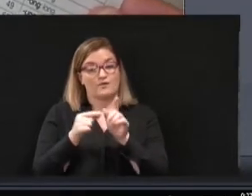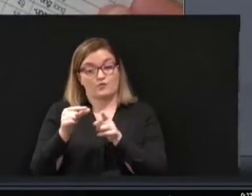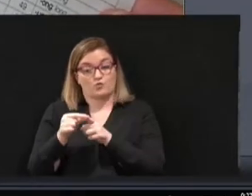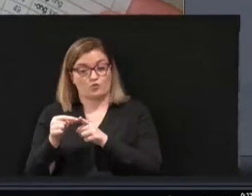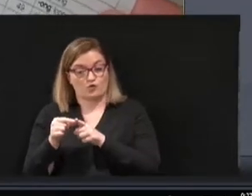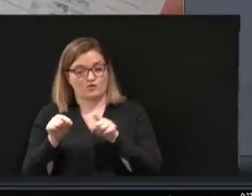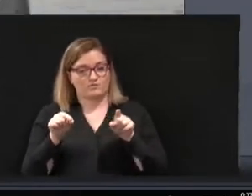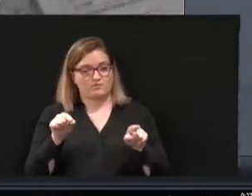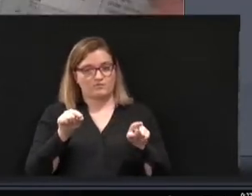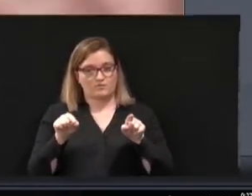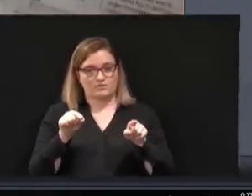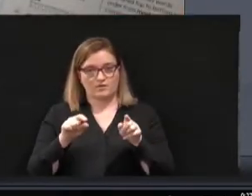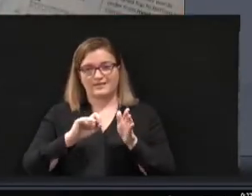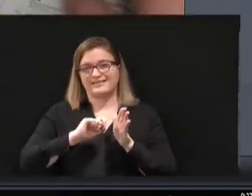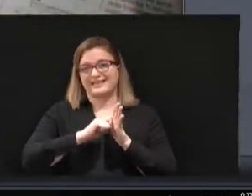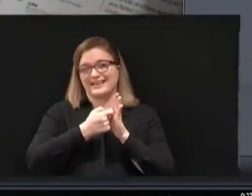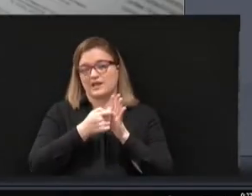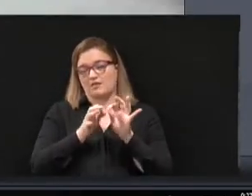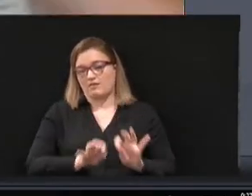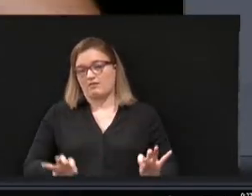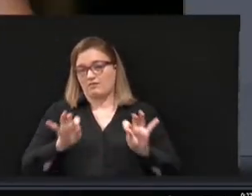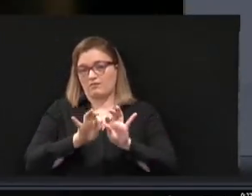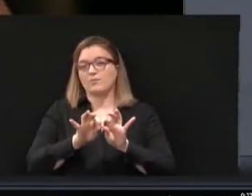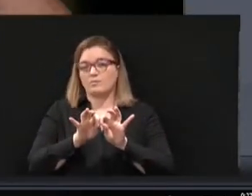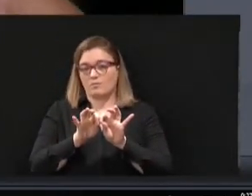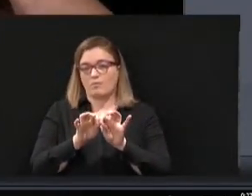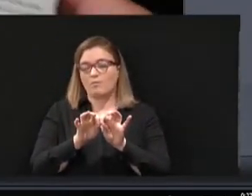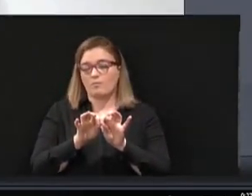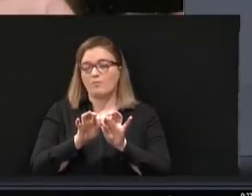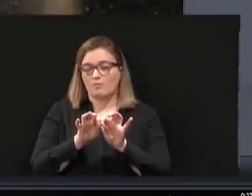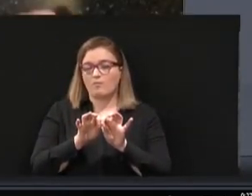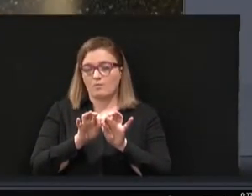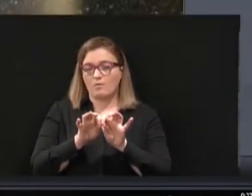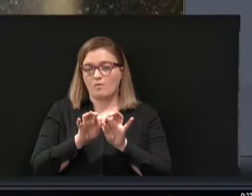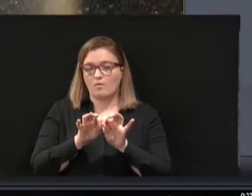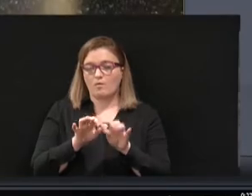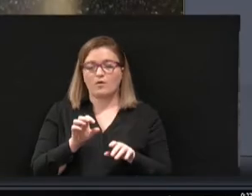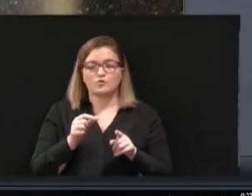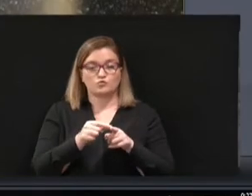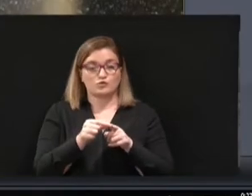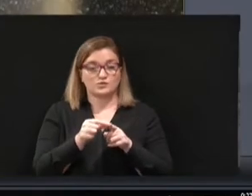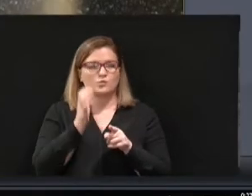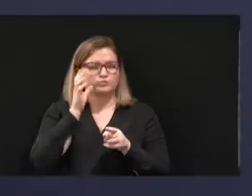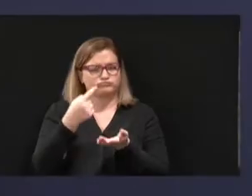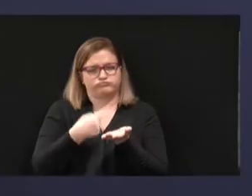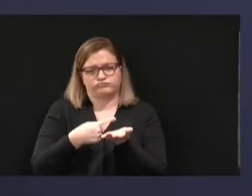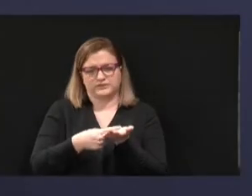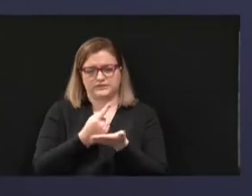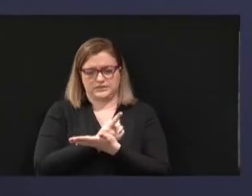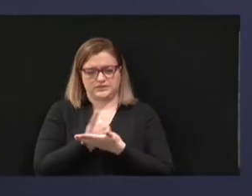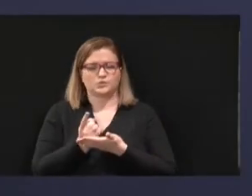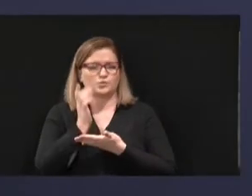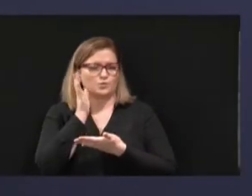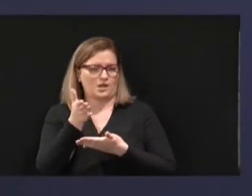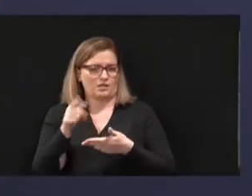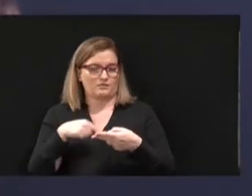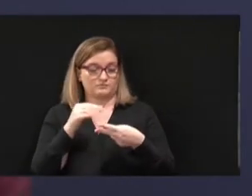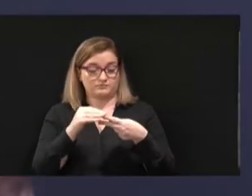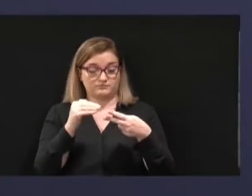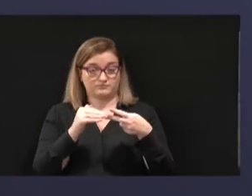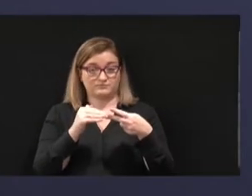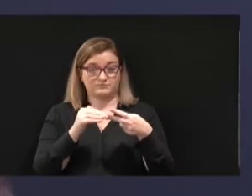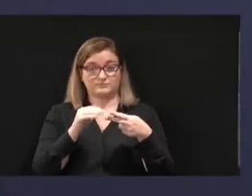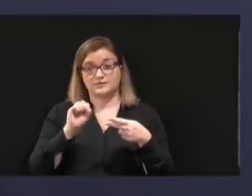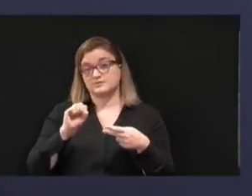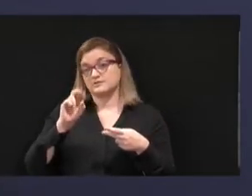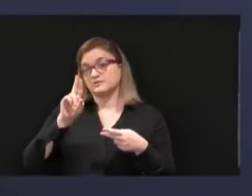all the keywords. So we're going to go through those this week. The last deck is called your supplemental